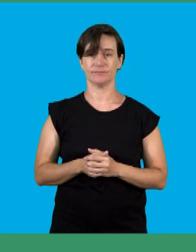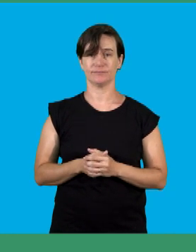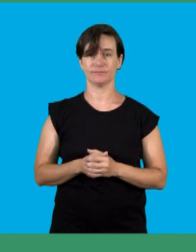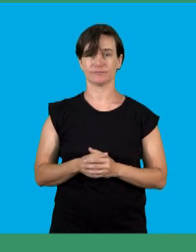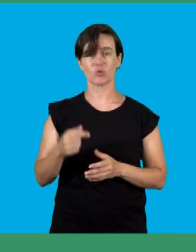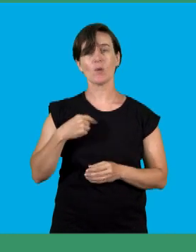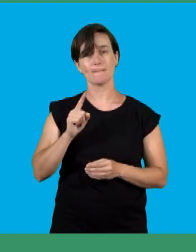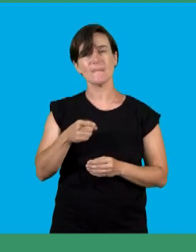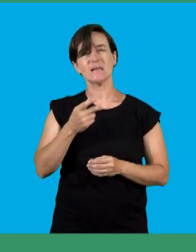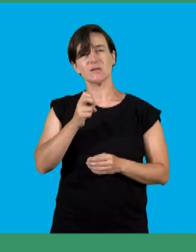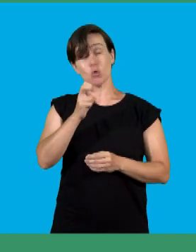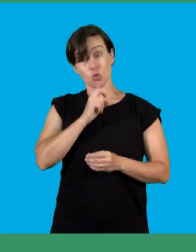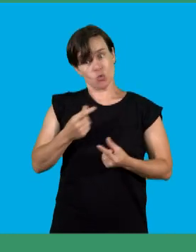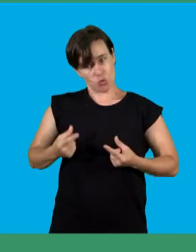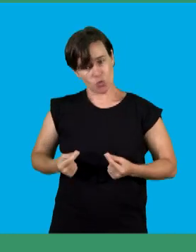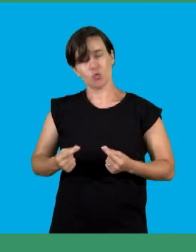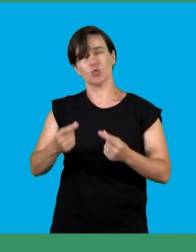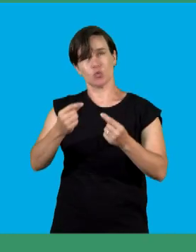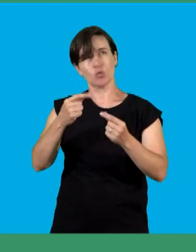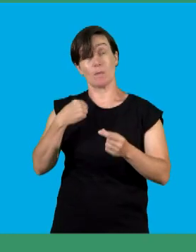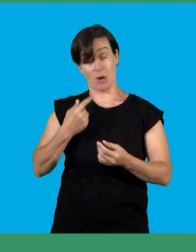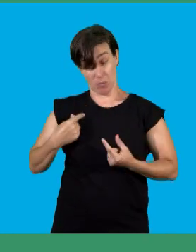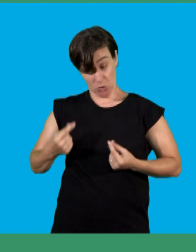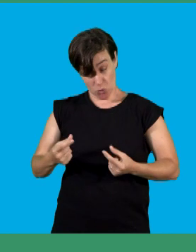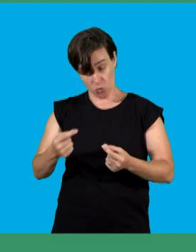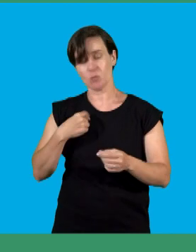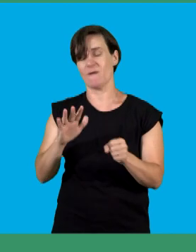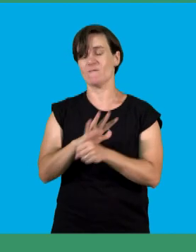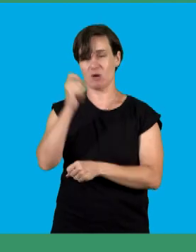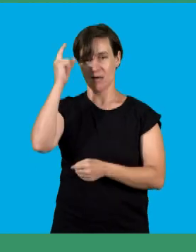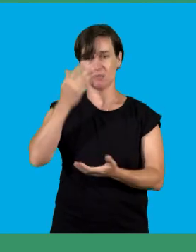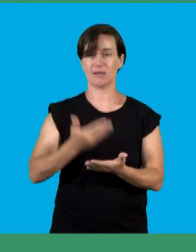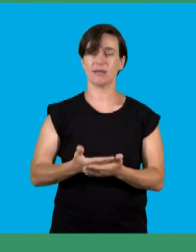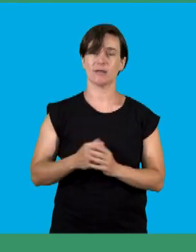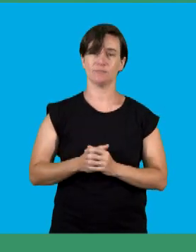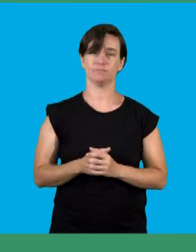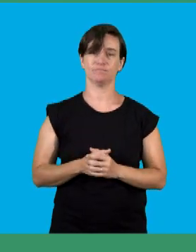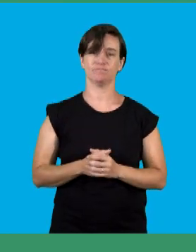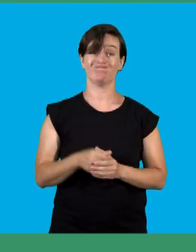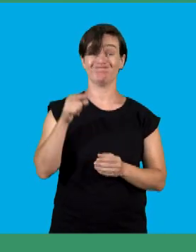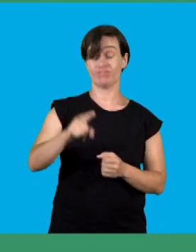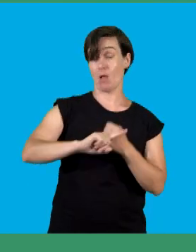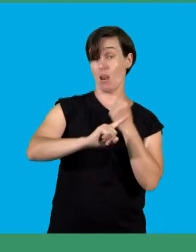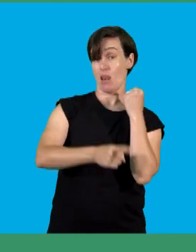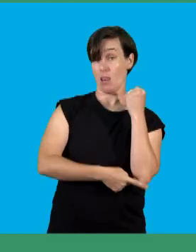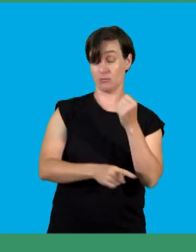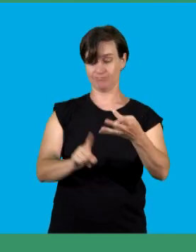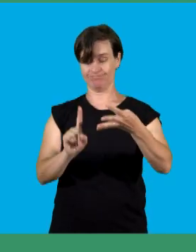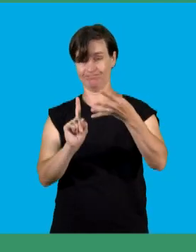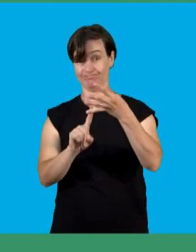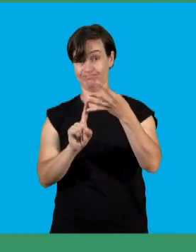this into practice in order for you to understand it. Right, we're going to go to the last one, the